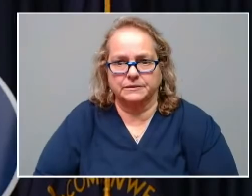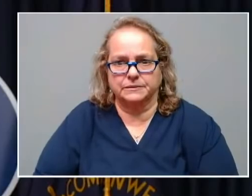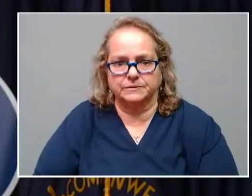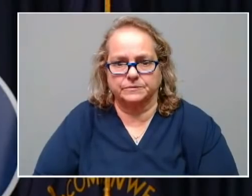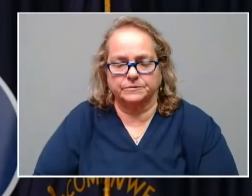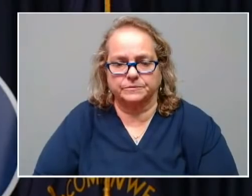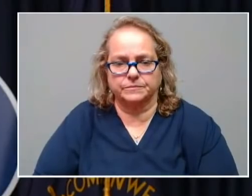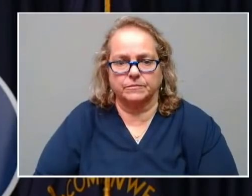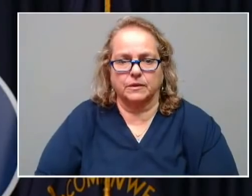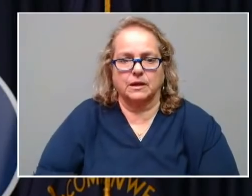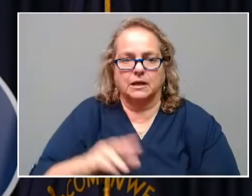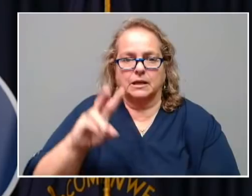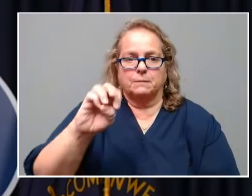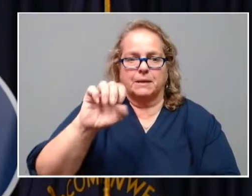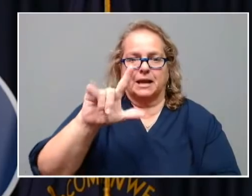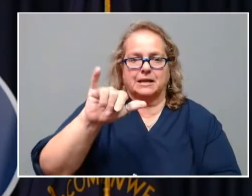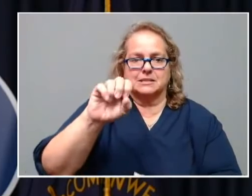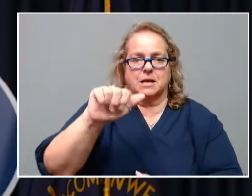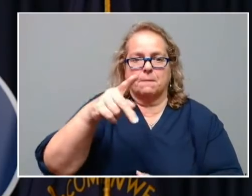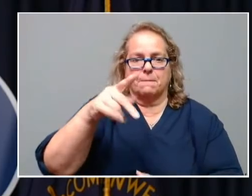Melissa Patrick, Kentucky Health News.